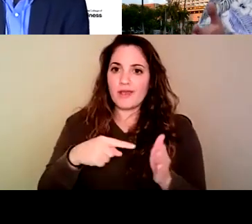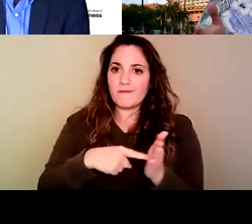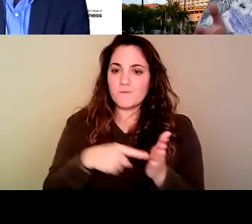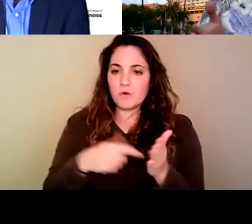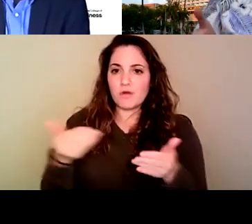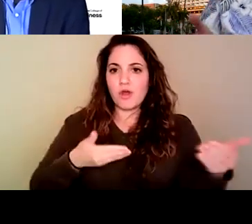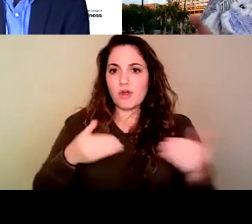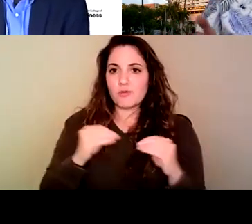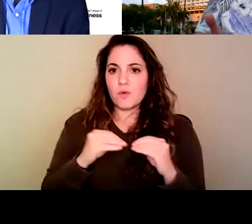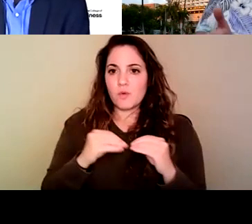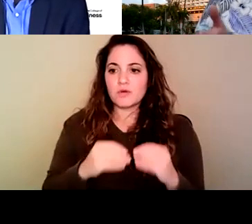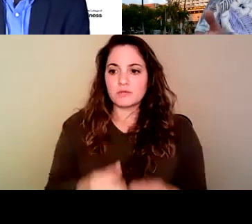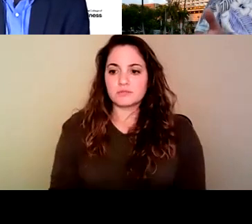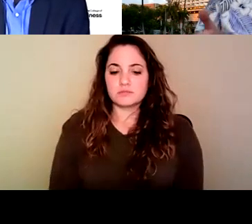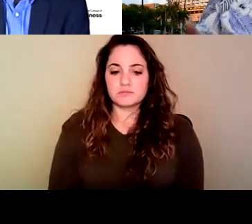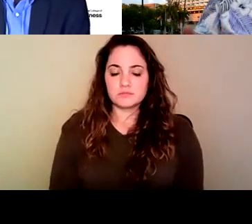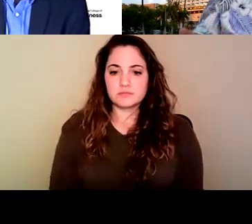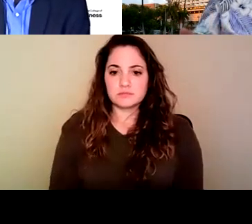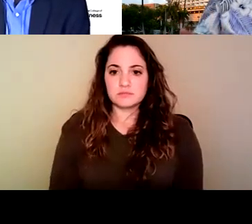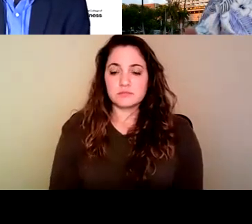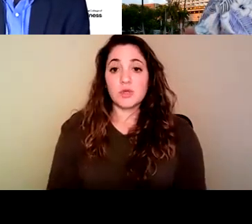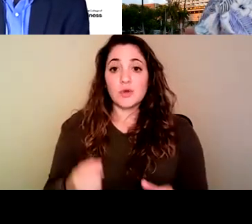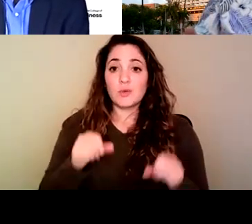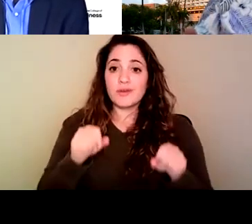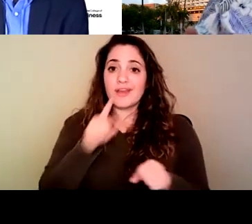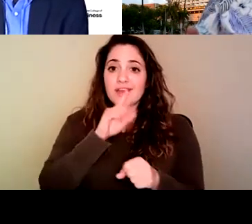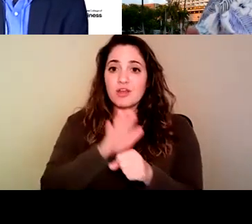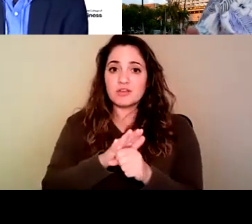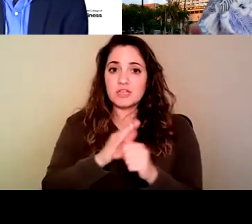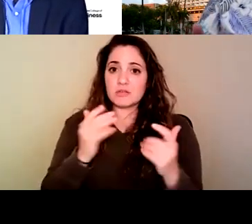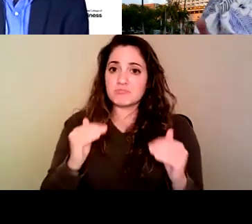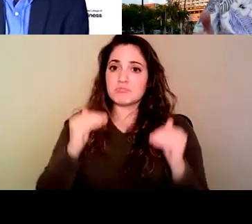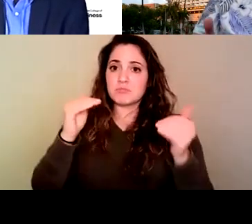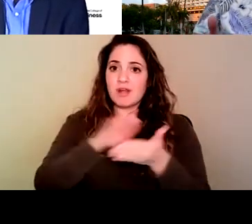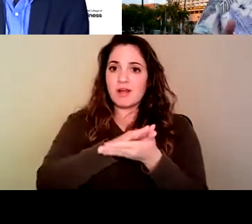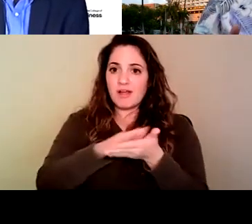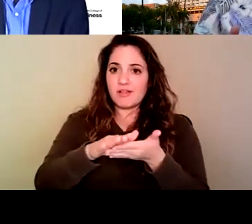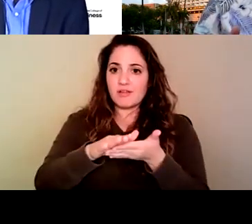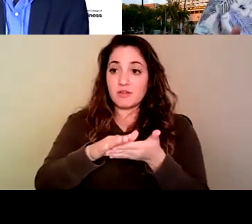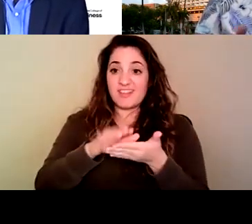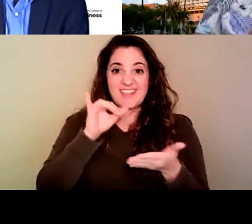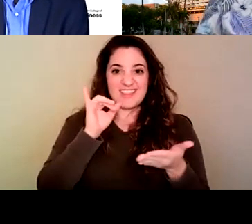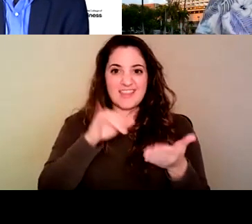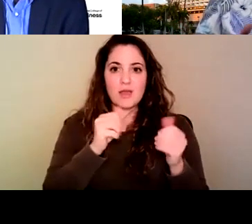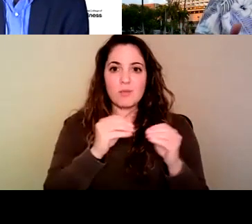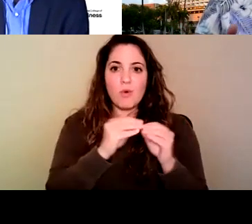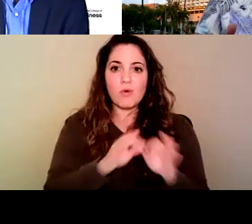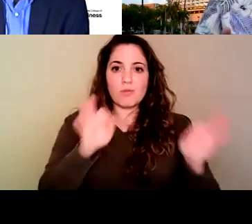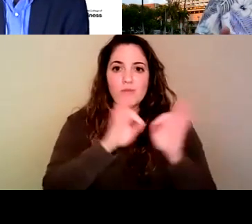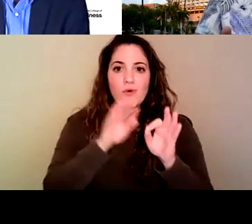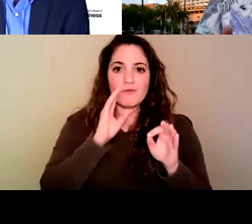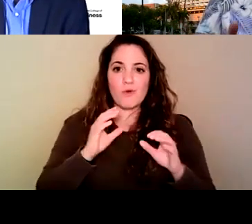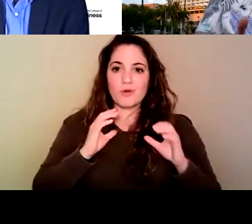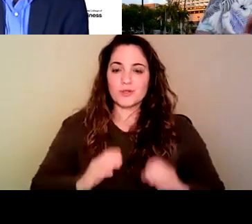we can guarantee a level of cleanliness that I think is now far more important to the consumer than it